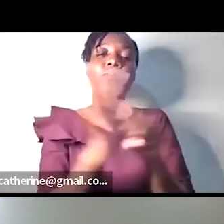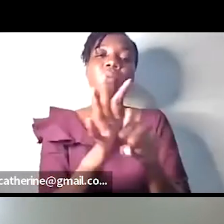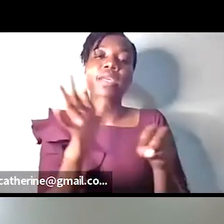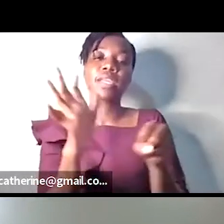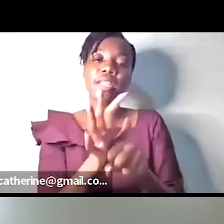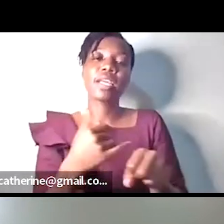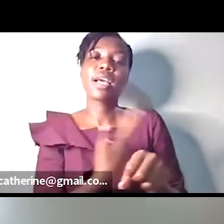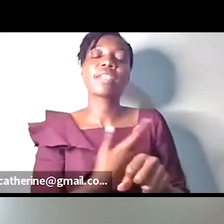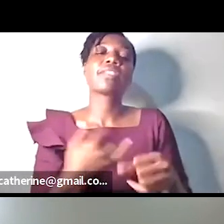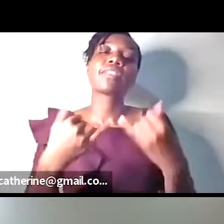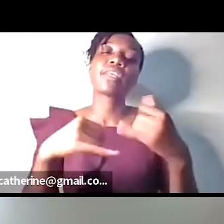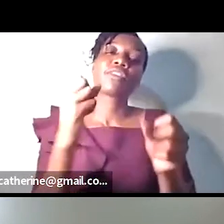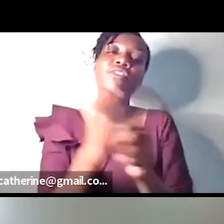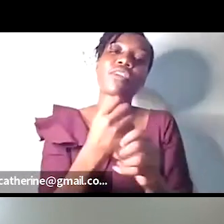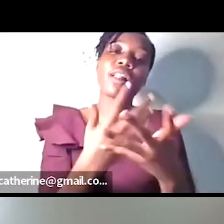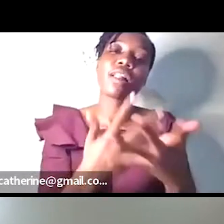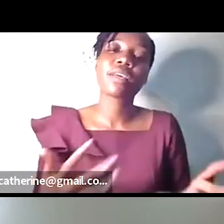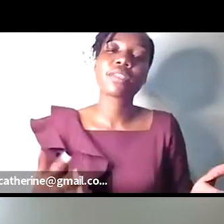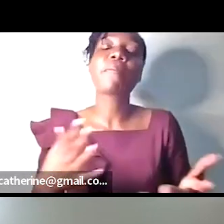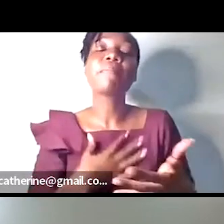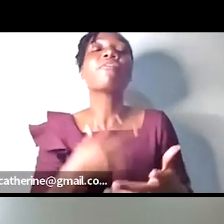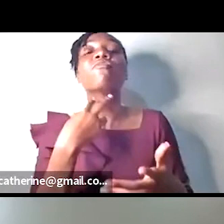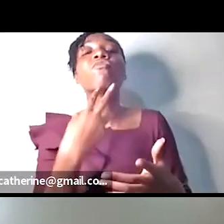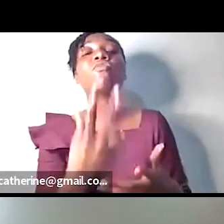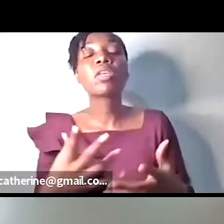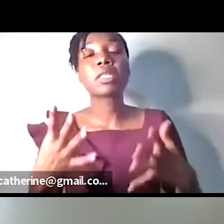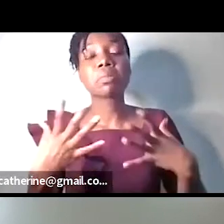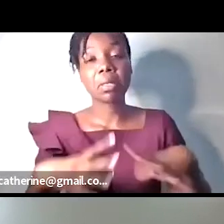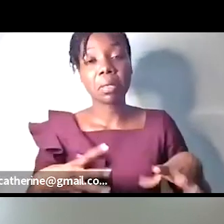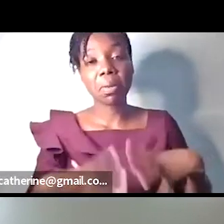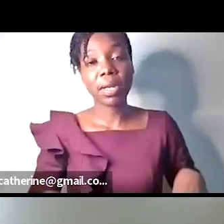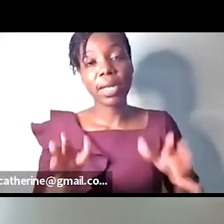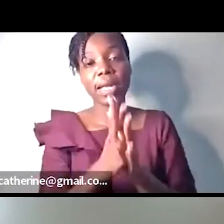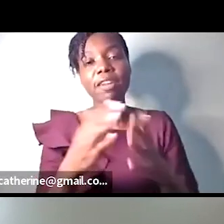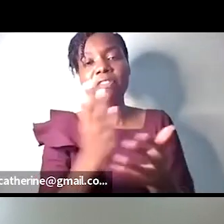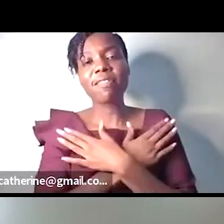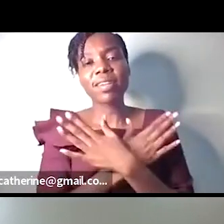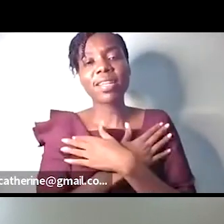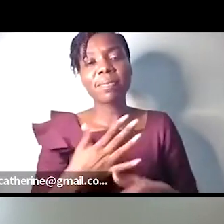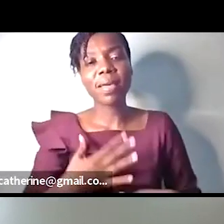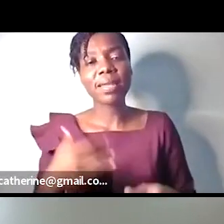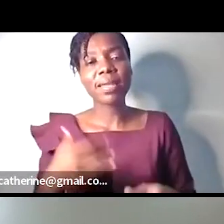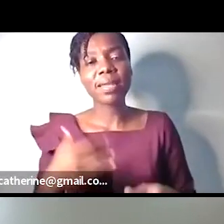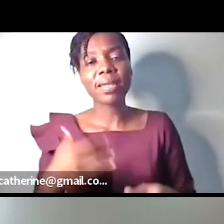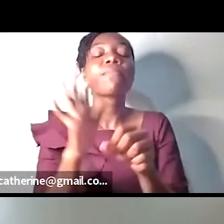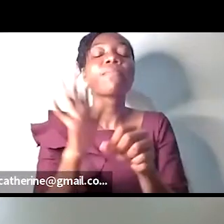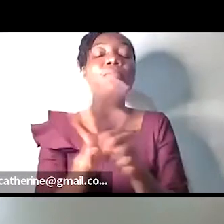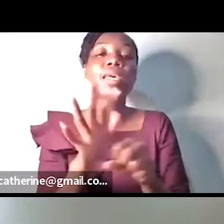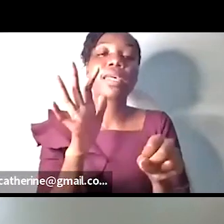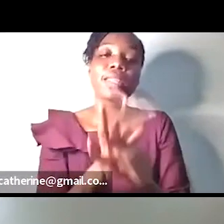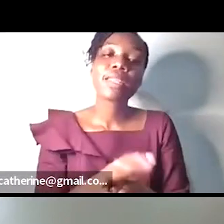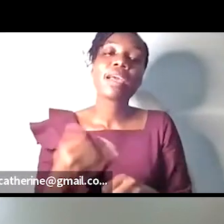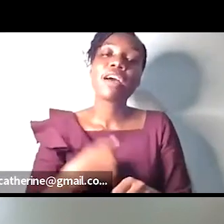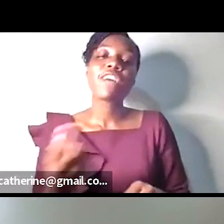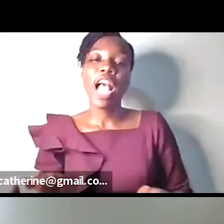forward. I'm a Vital Voices Fellow, and I know many of my friends are in that Lead for Girls. I know